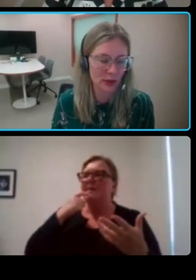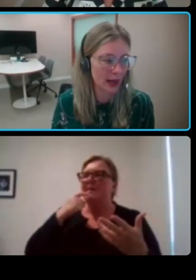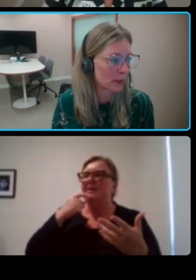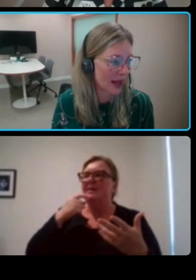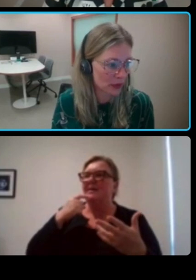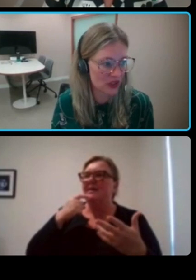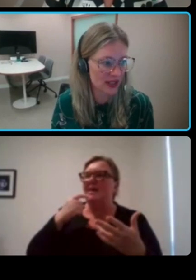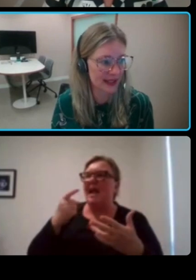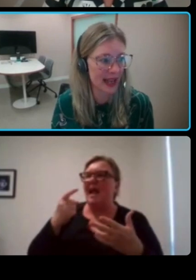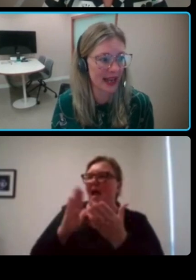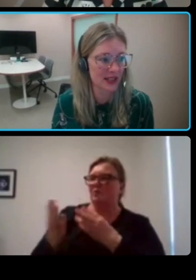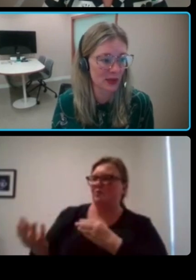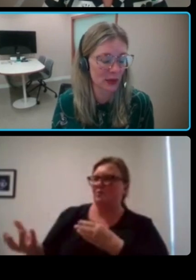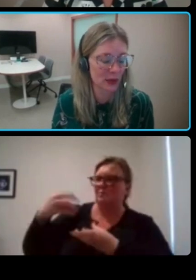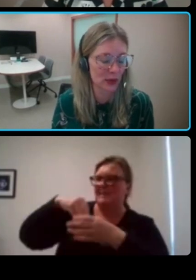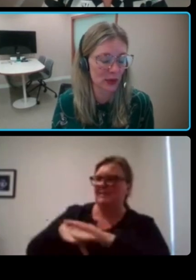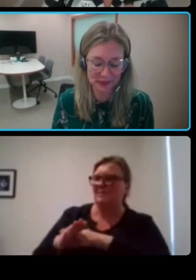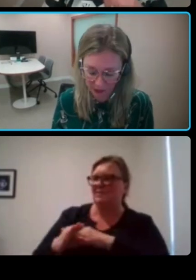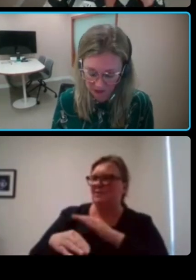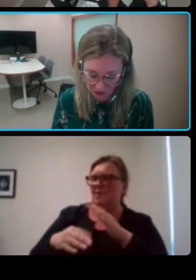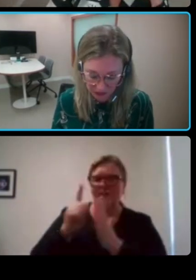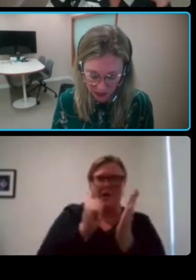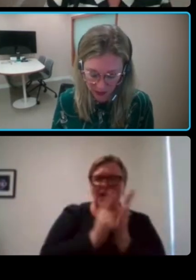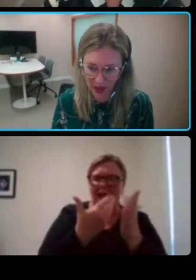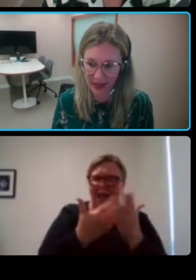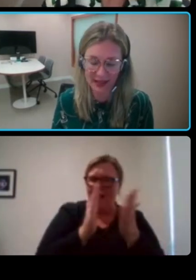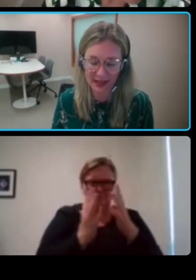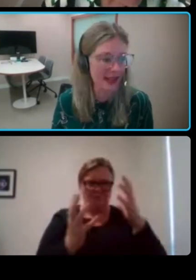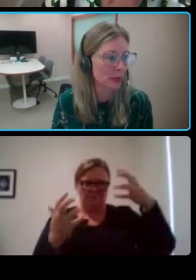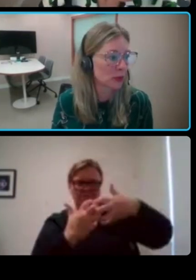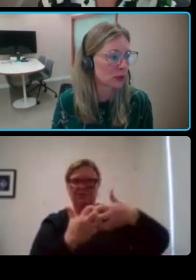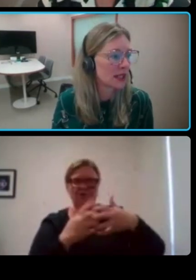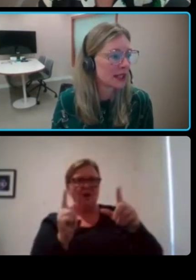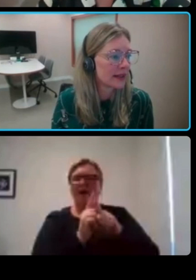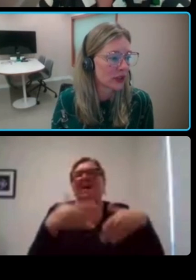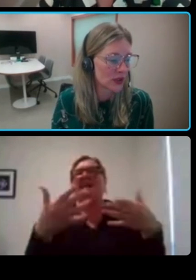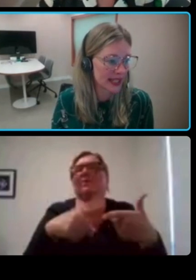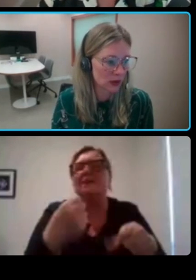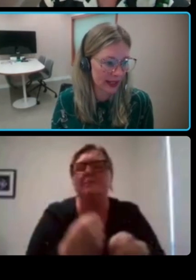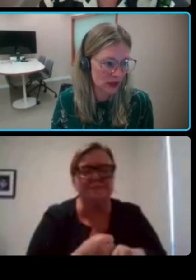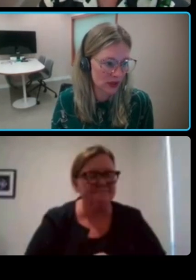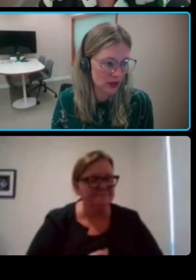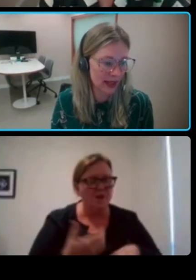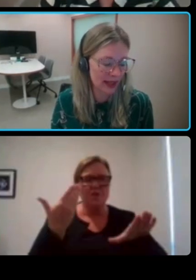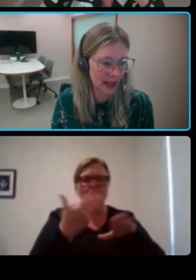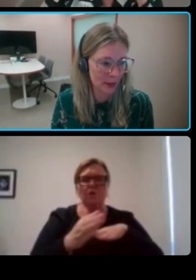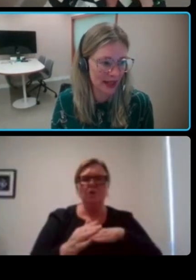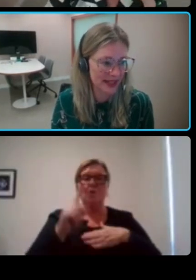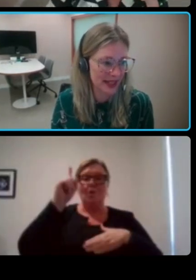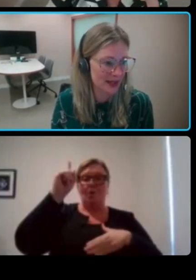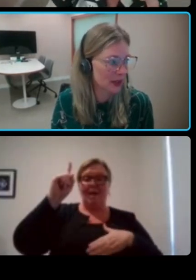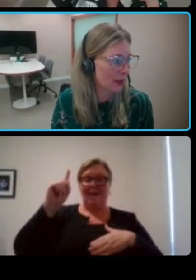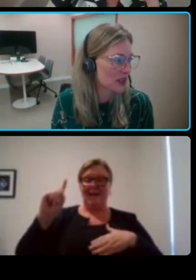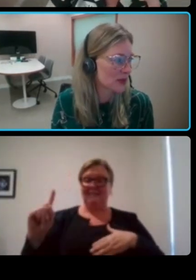through other provisions in the Act. So to provide an example, the new single entry point